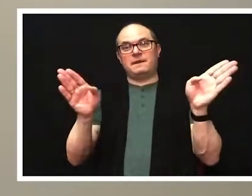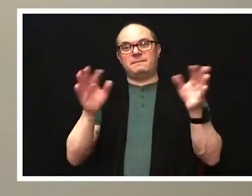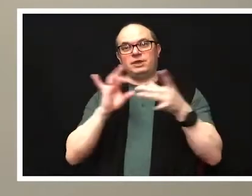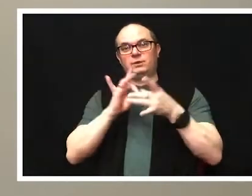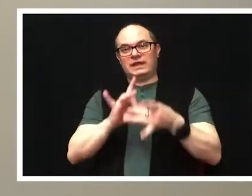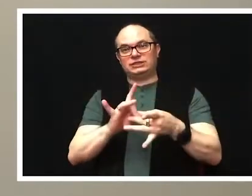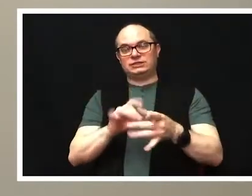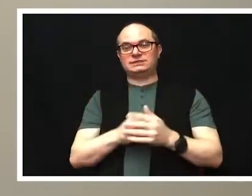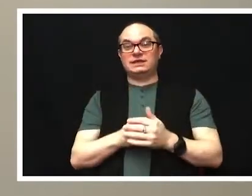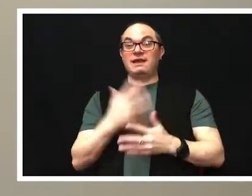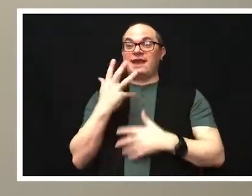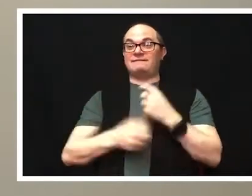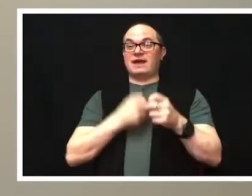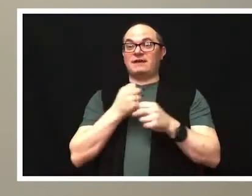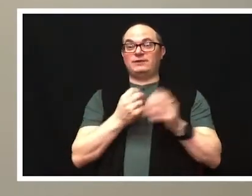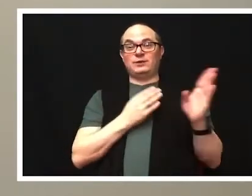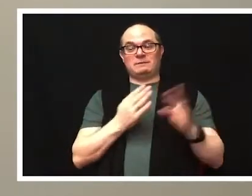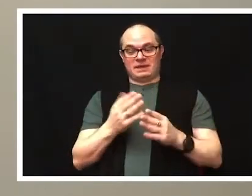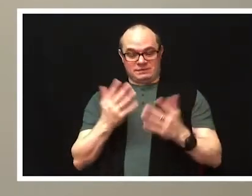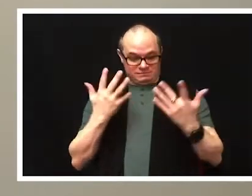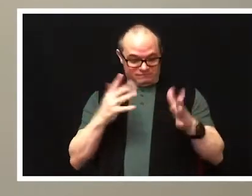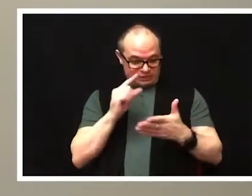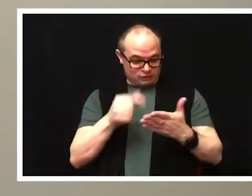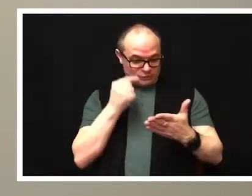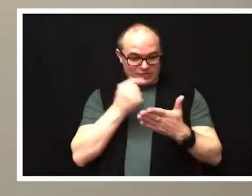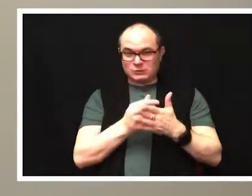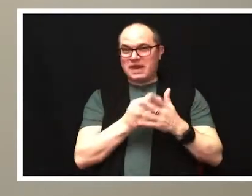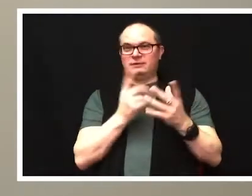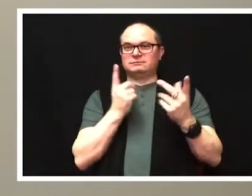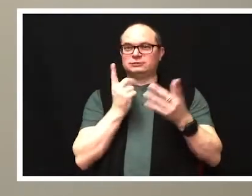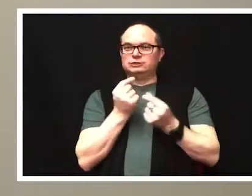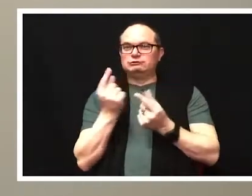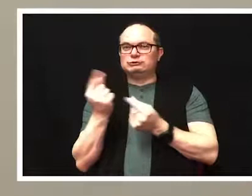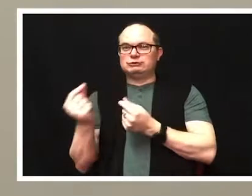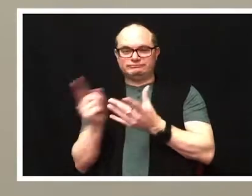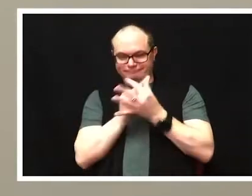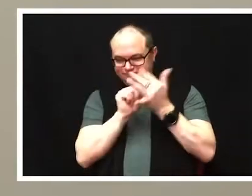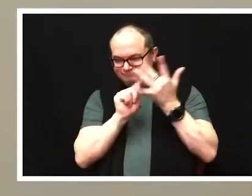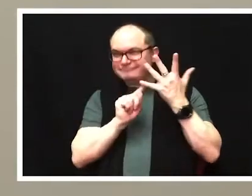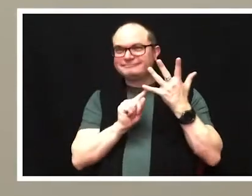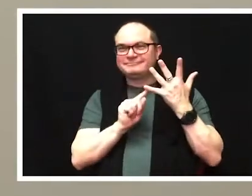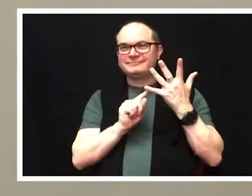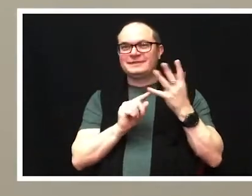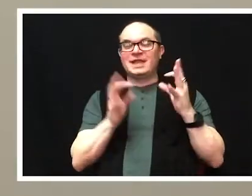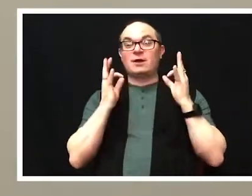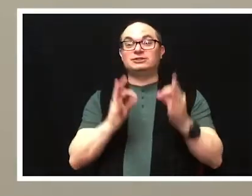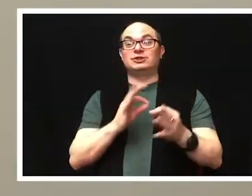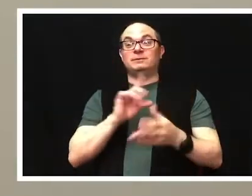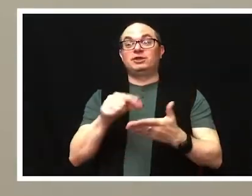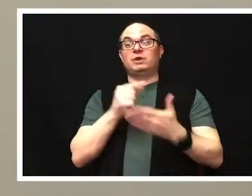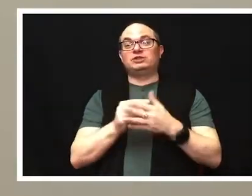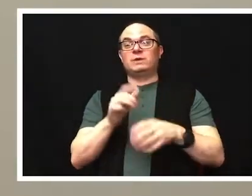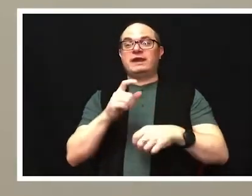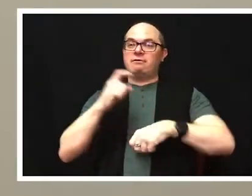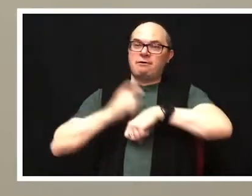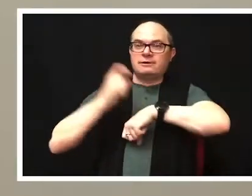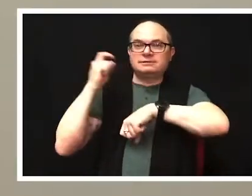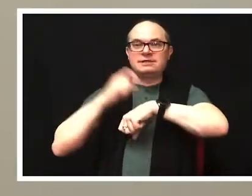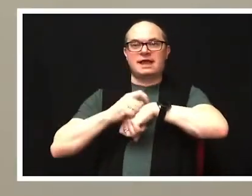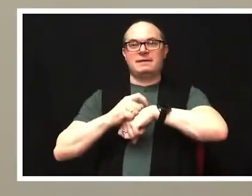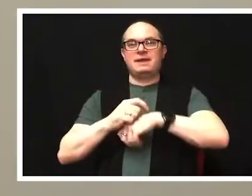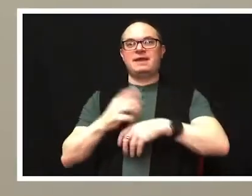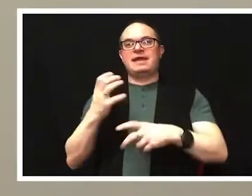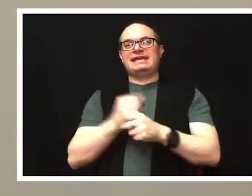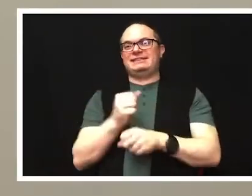relations, and had my 5-year plan after graduation already figured out. I was determined to graduate on time, land